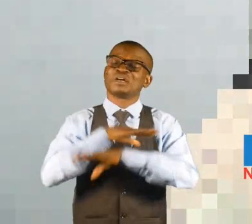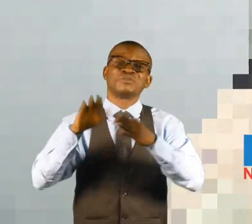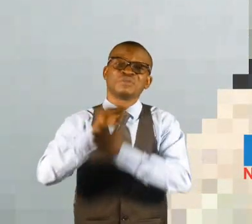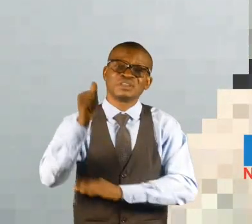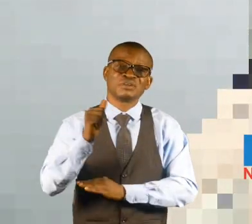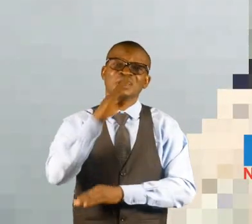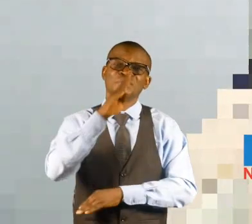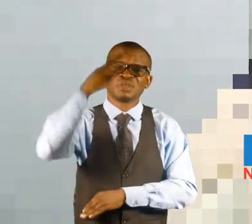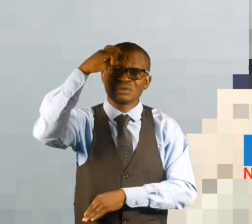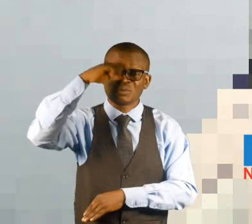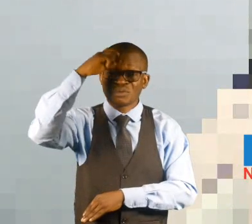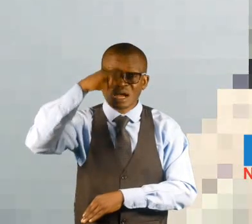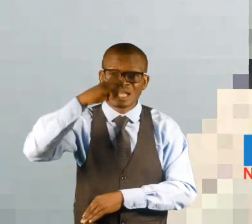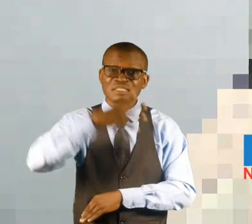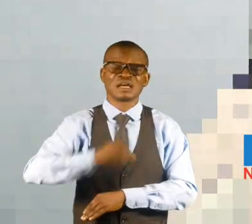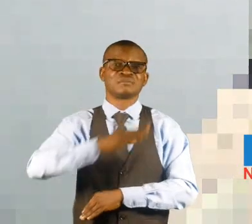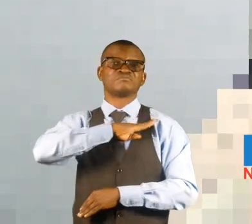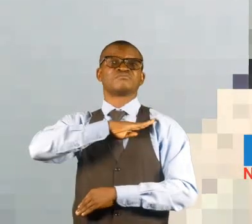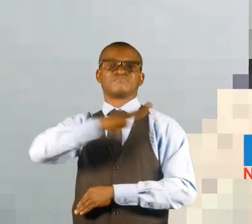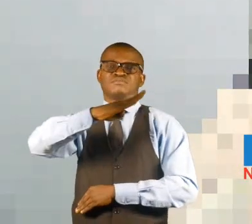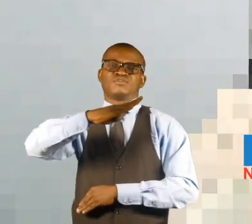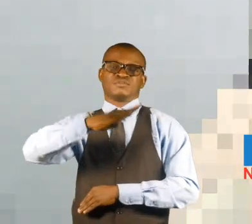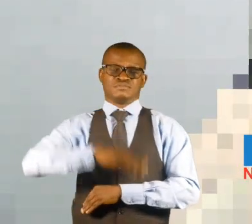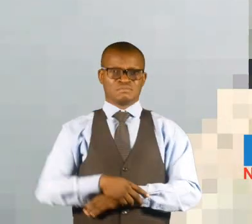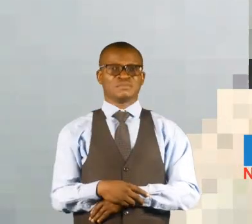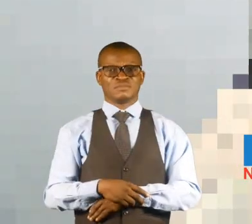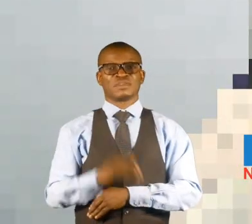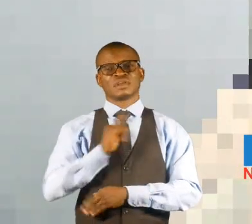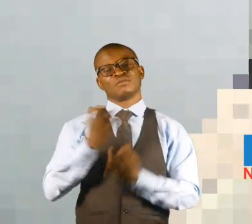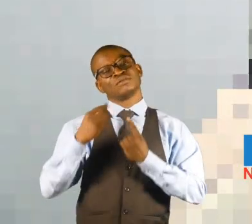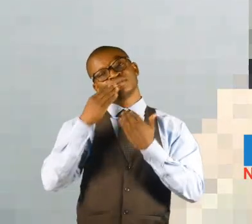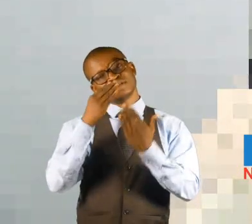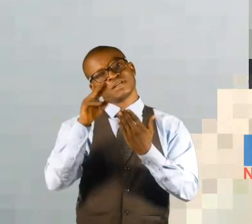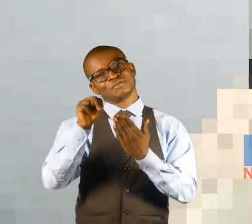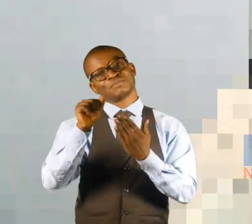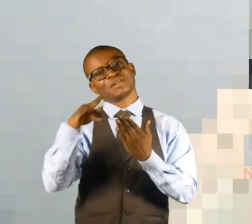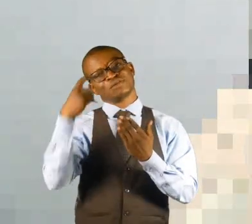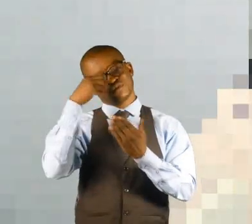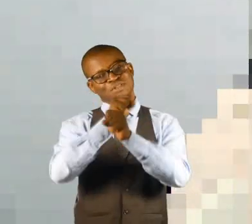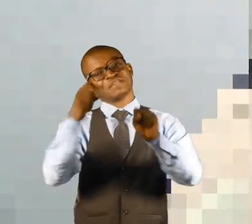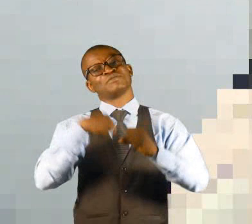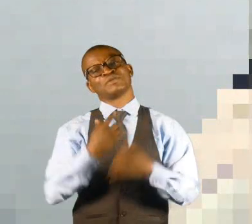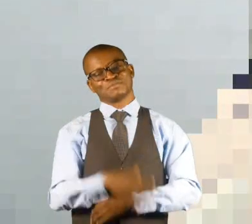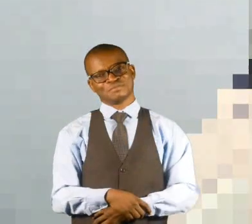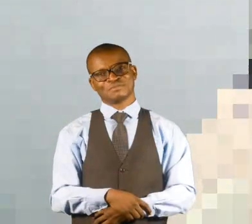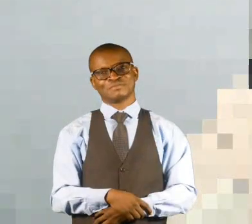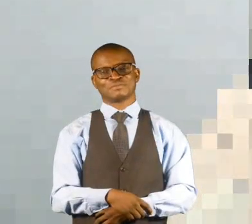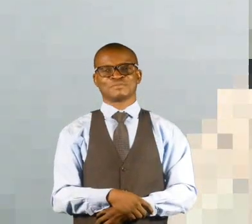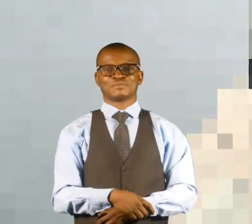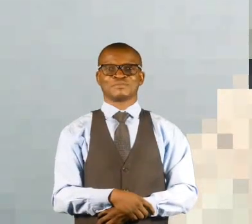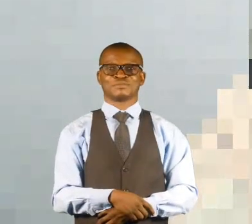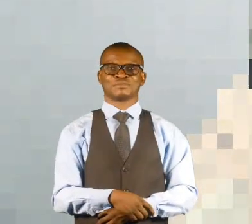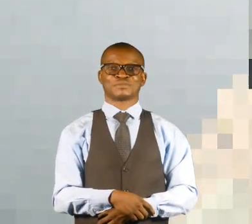members. They should be wise and be brave. So I want to say thank you for NAPTIP